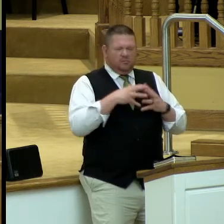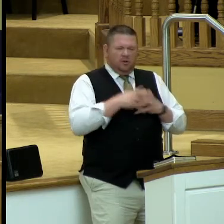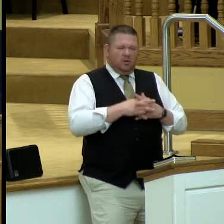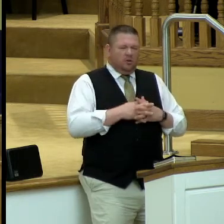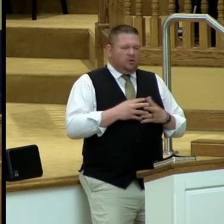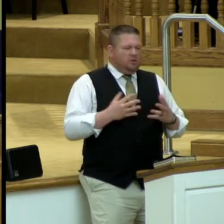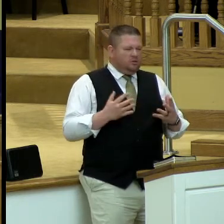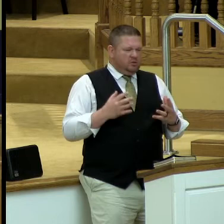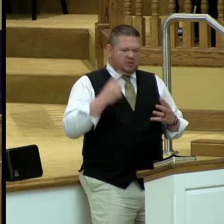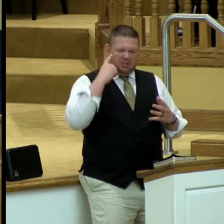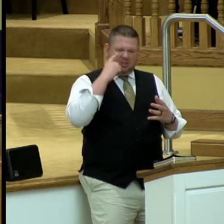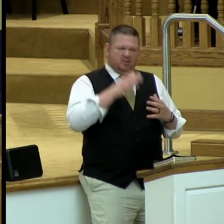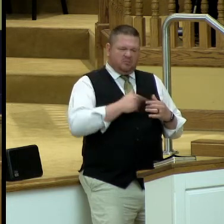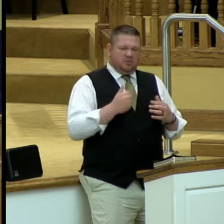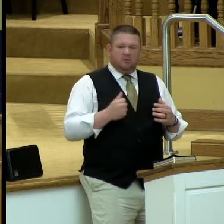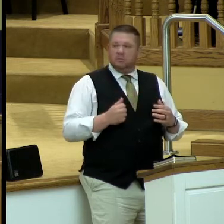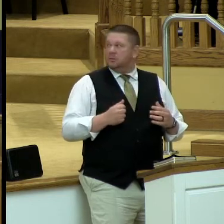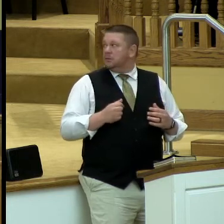got that kind of heart.